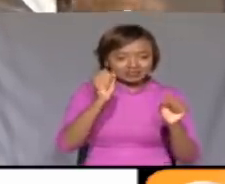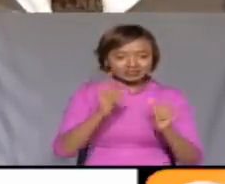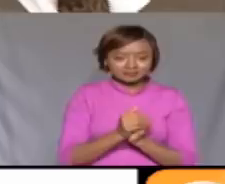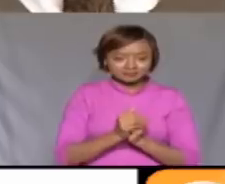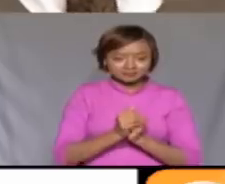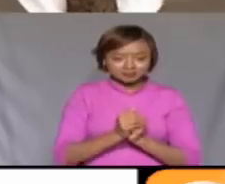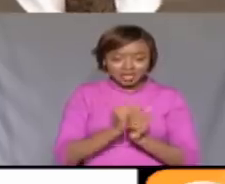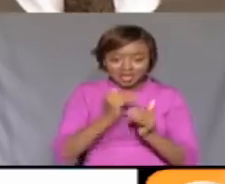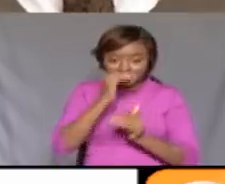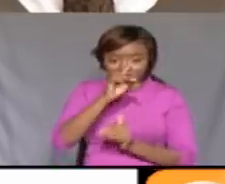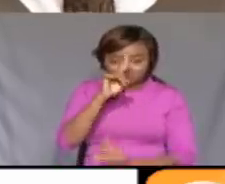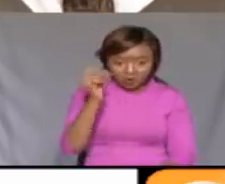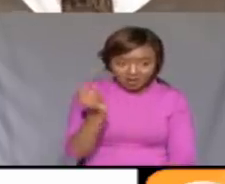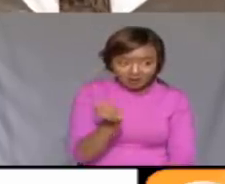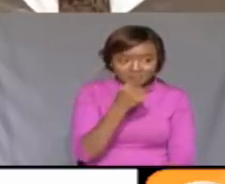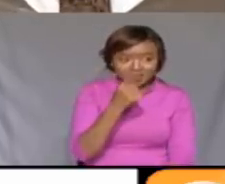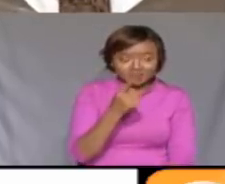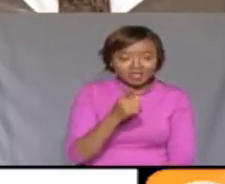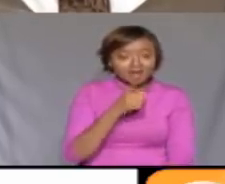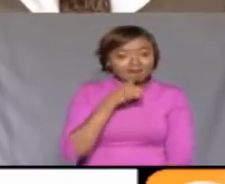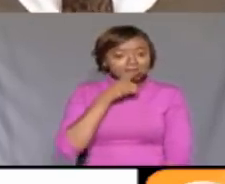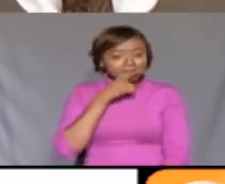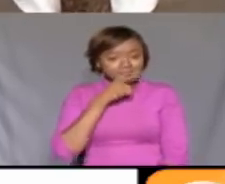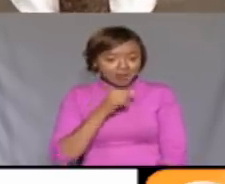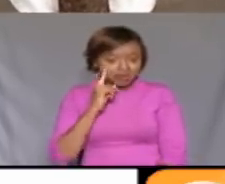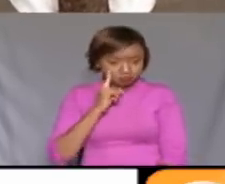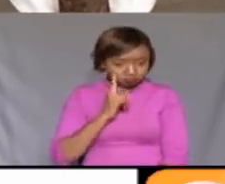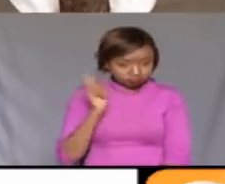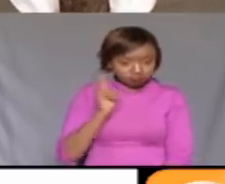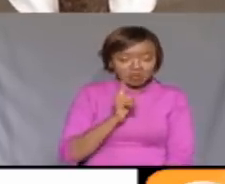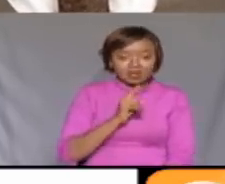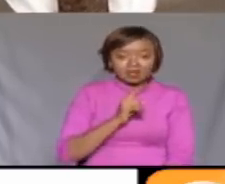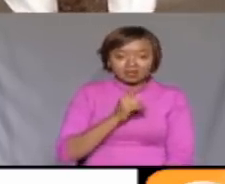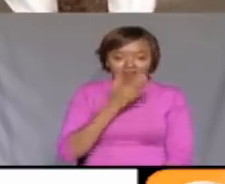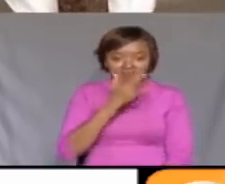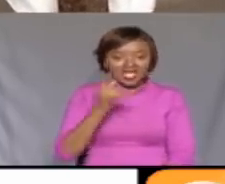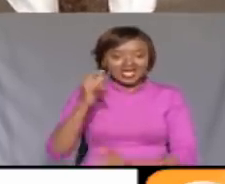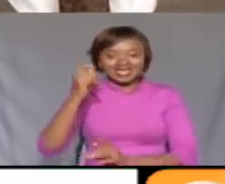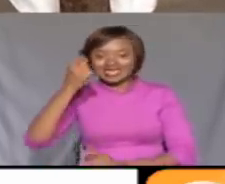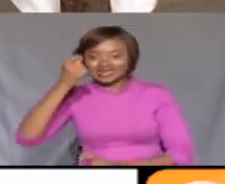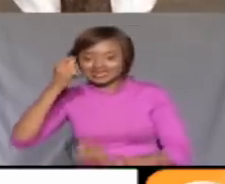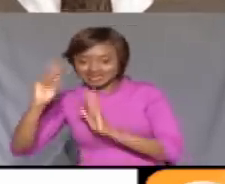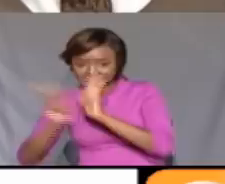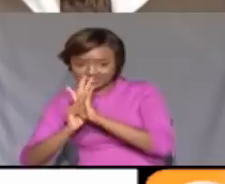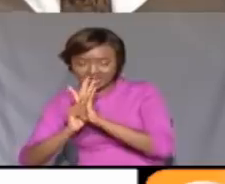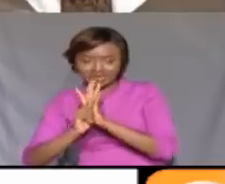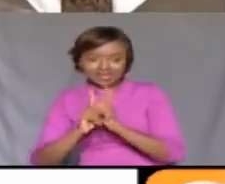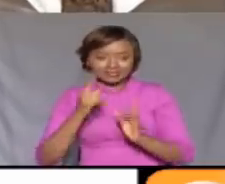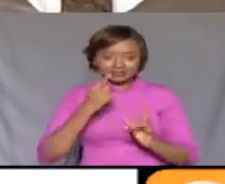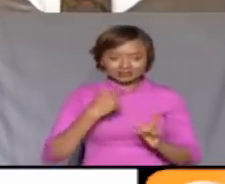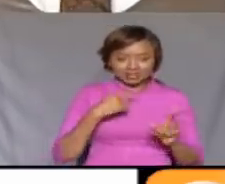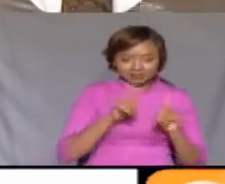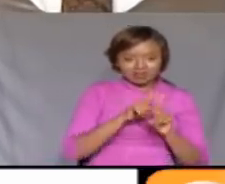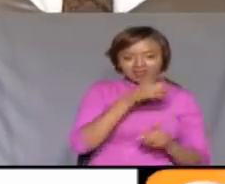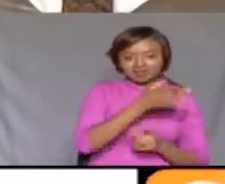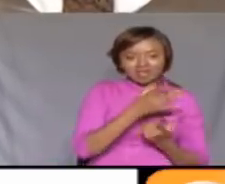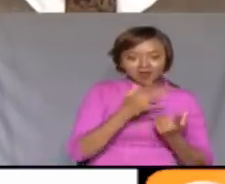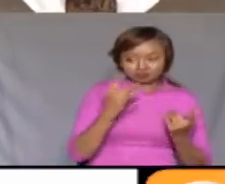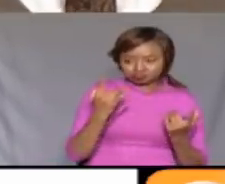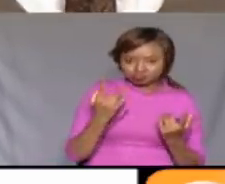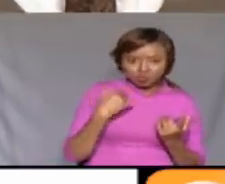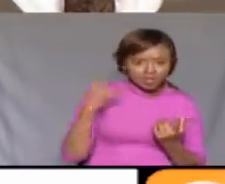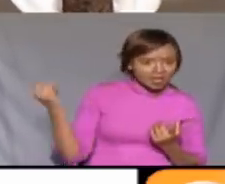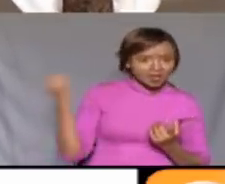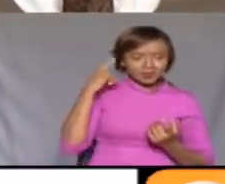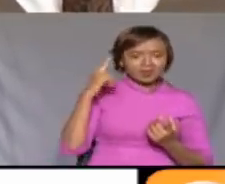A month later, Barasa was in Kitale and I was in Kilgoris for the weekend when we heard that